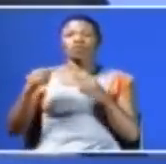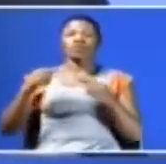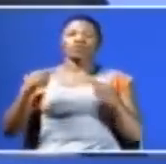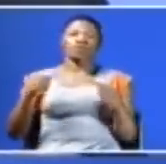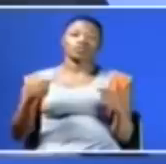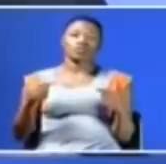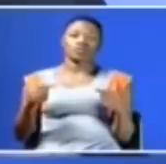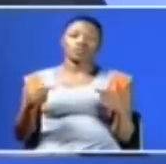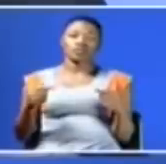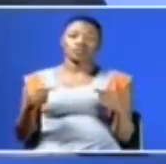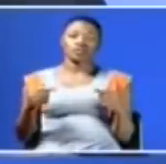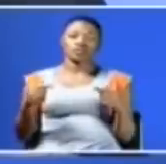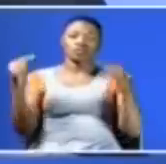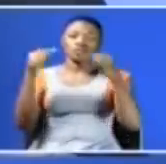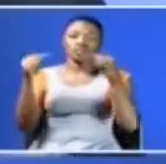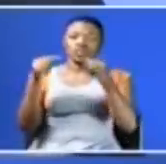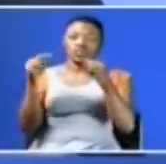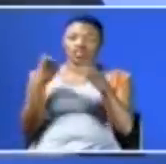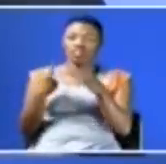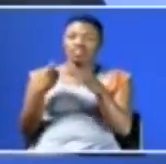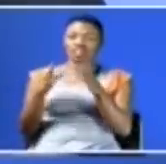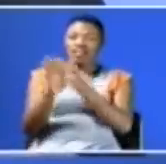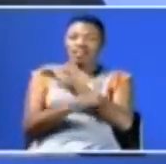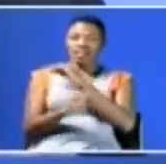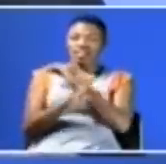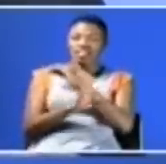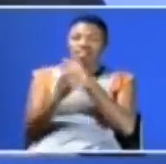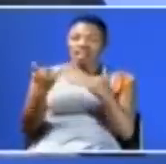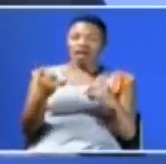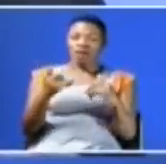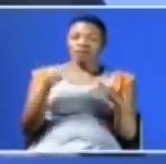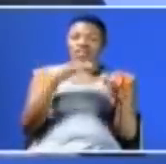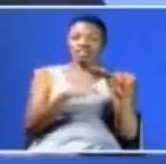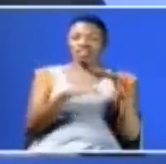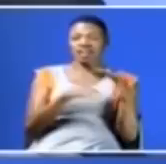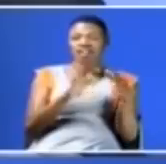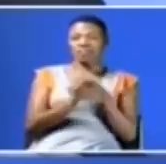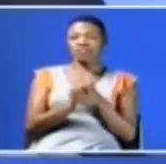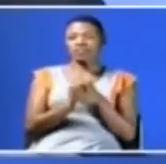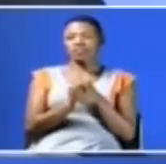more vibrant opposition that has been seen is in the country is within the president's party.